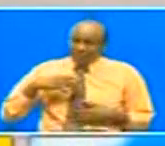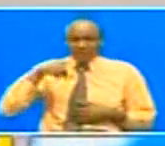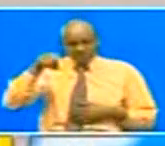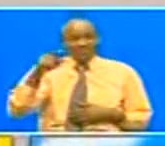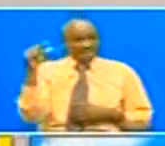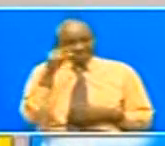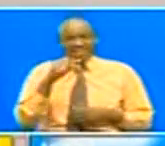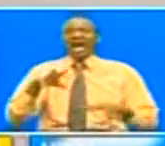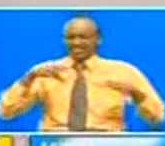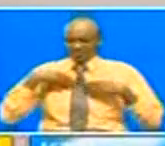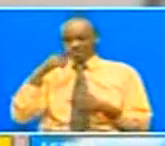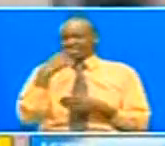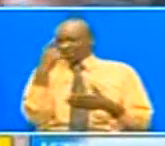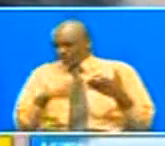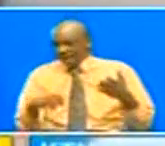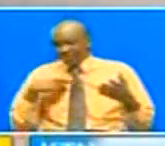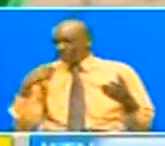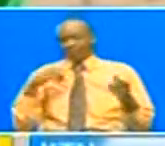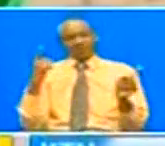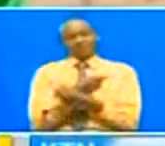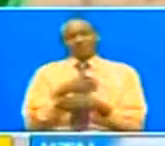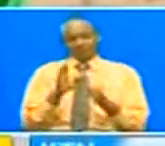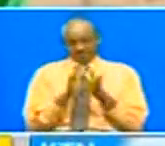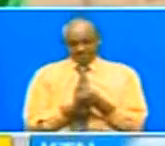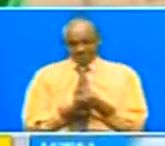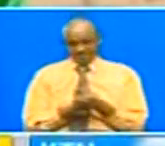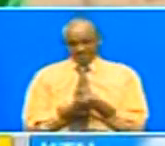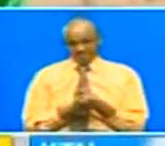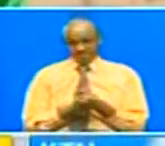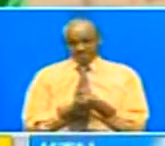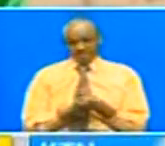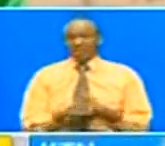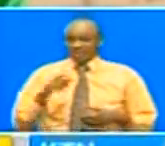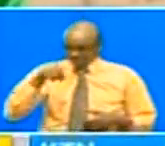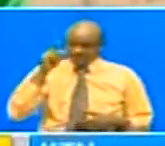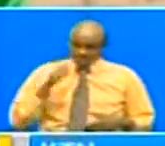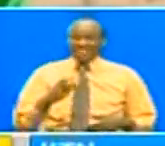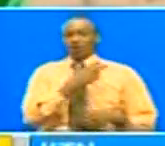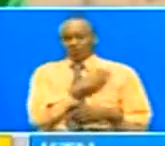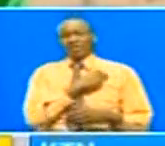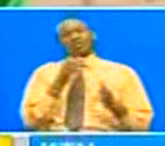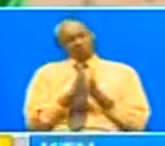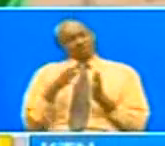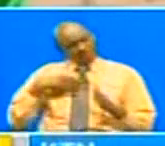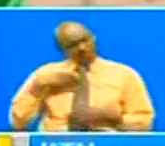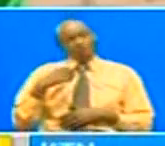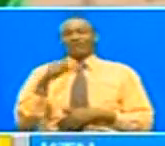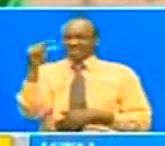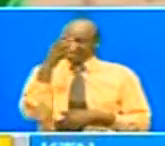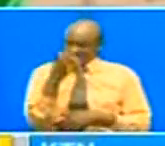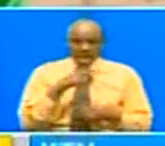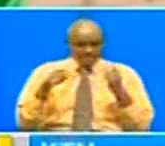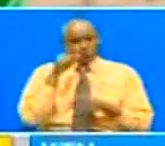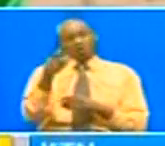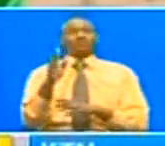but some of them have a different school of thought. They have to consult with the bona fide people of Garissa regarding the